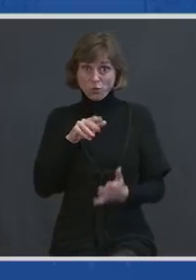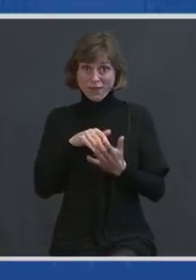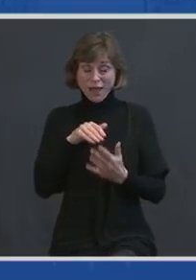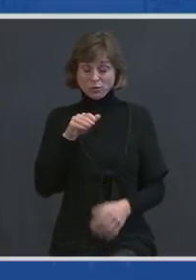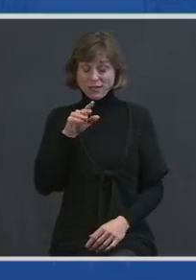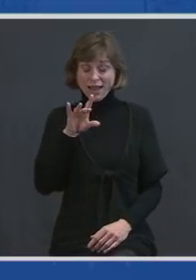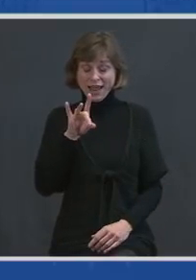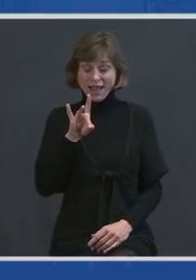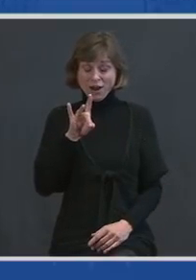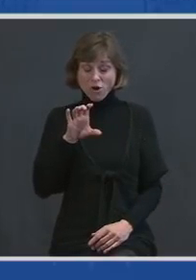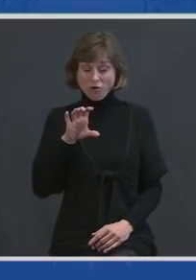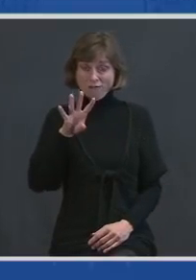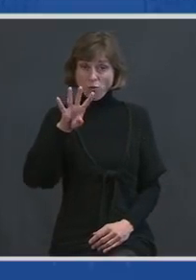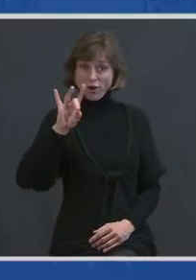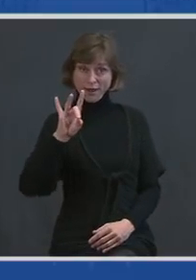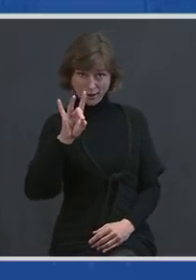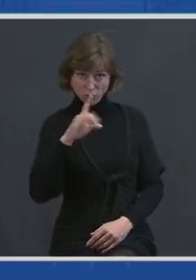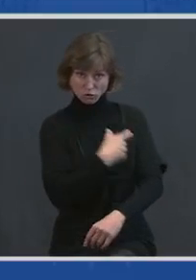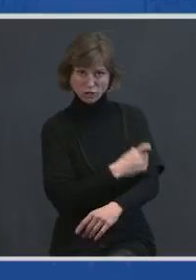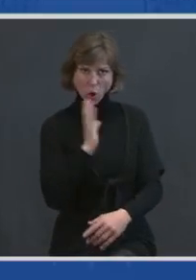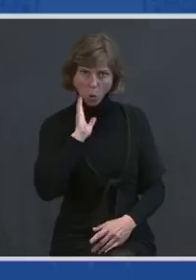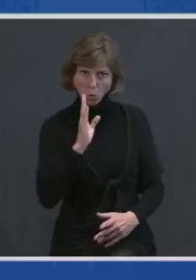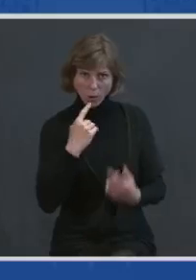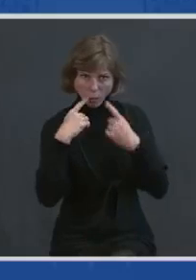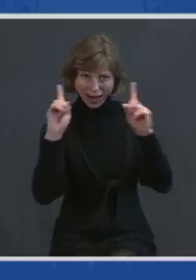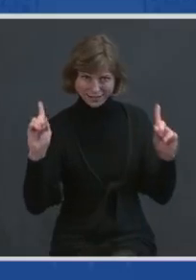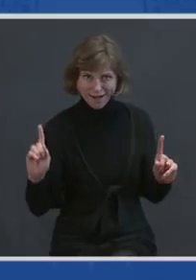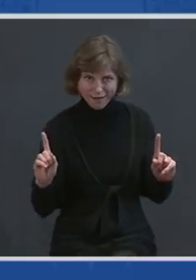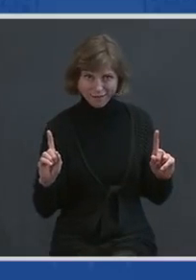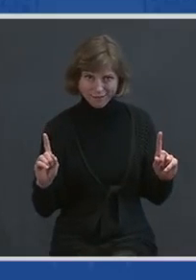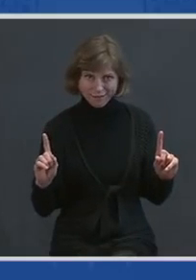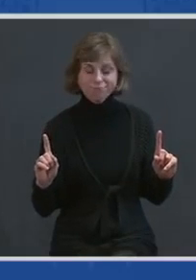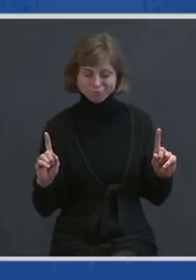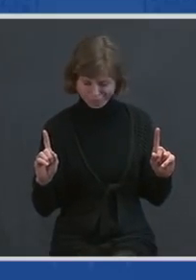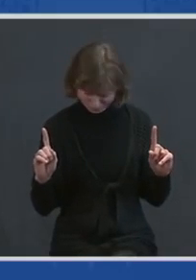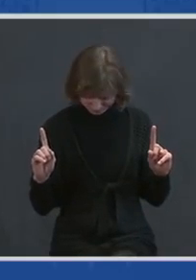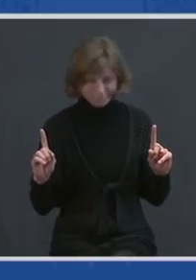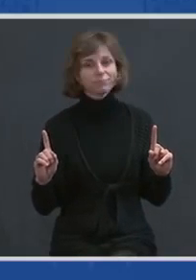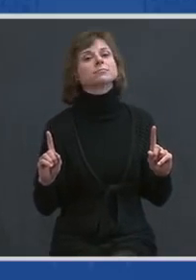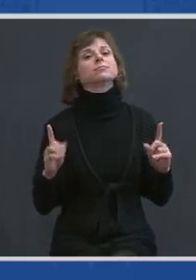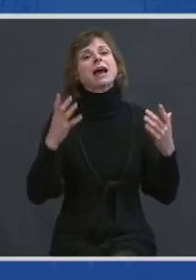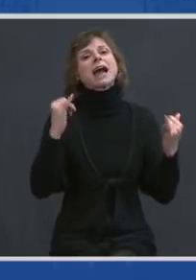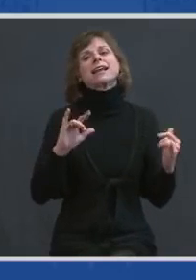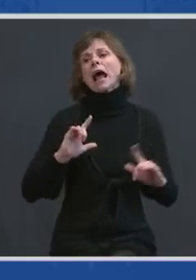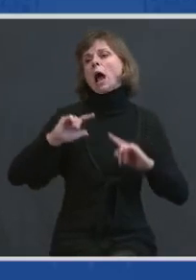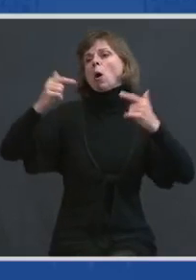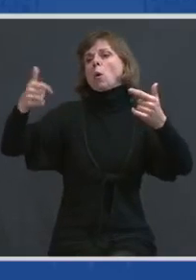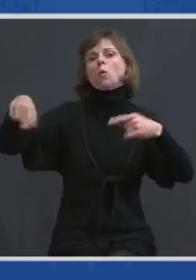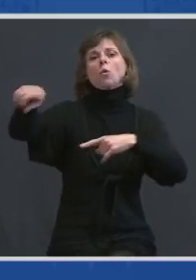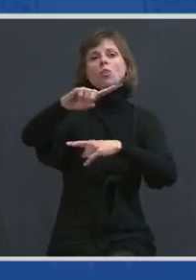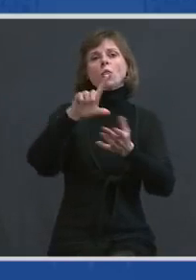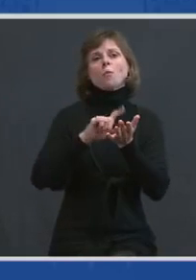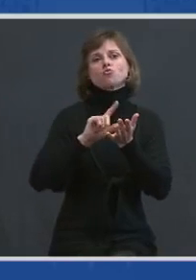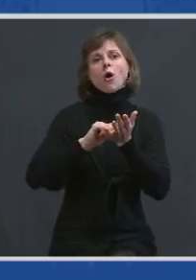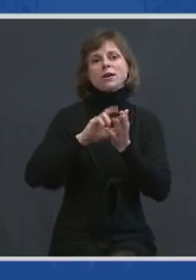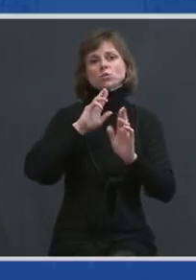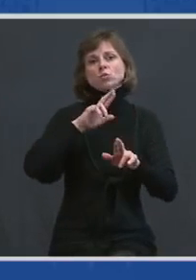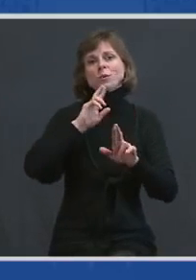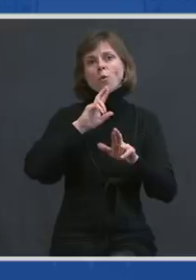82,572,848 shots. We're going to get this done. So I'm going to ask some questions now. The press is going to leave, and I'm going to